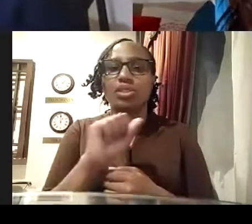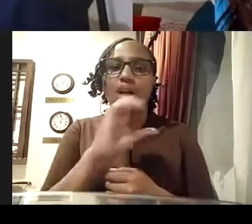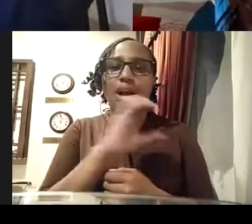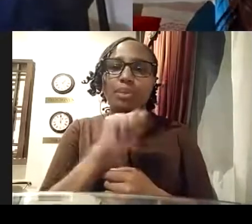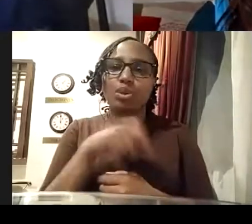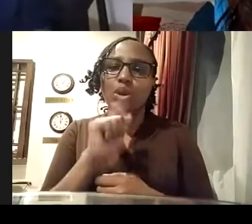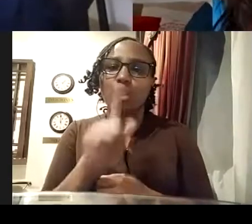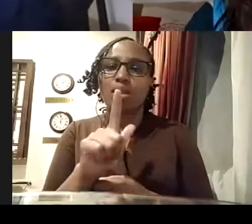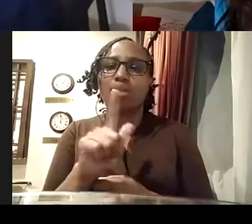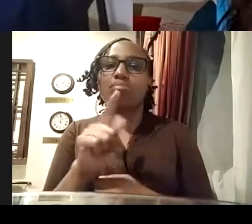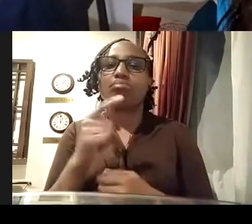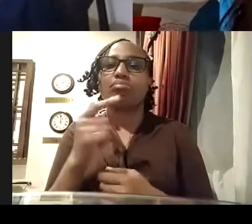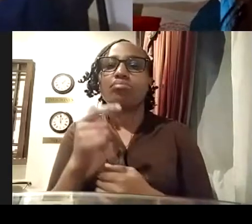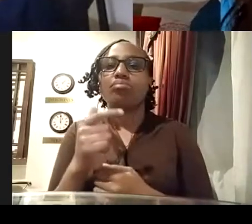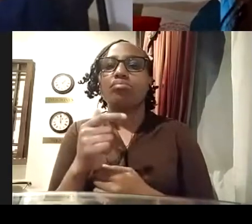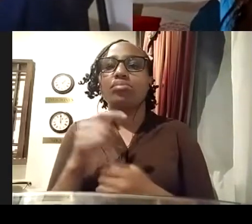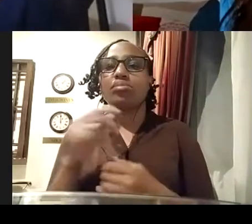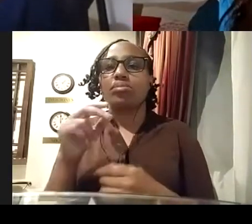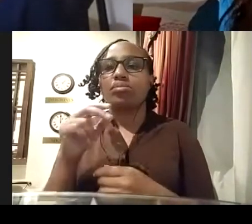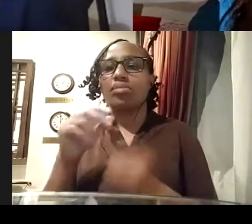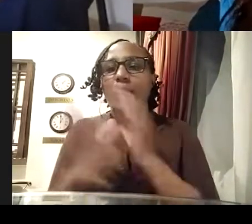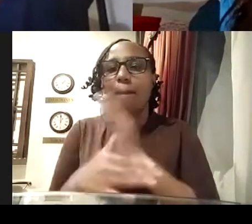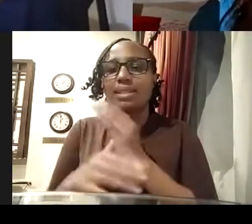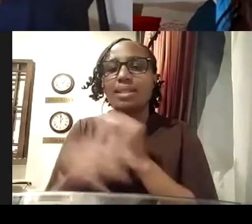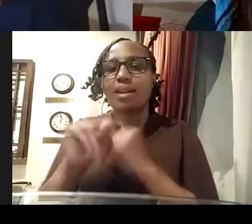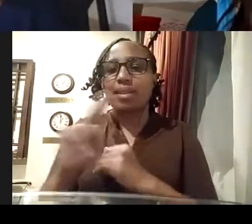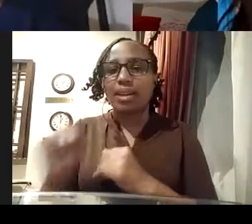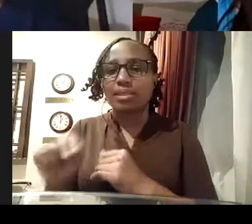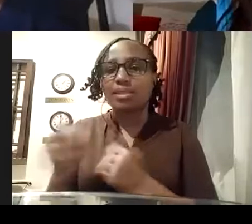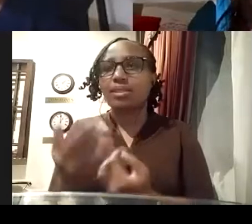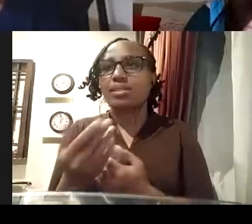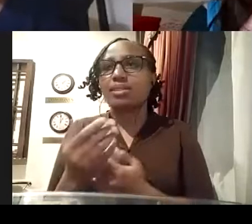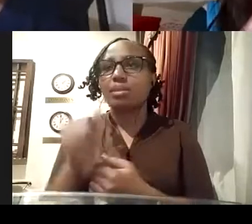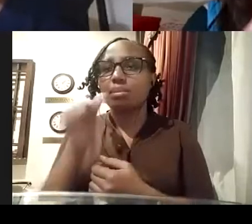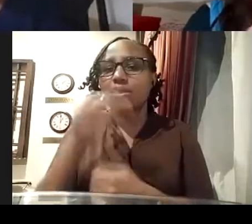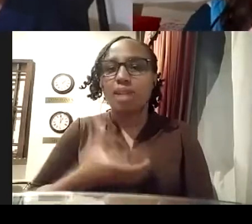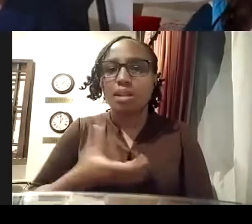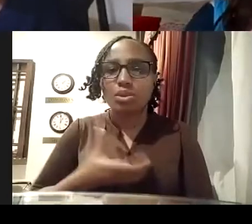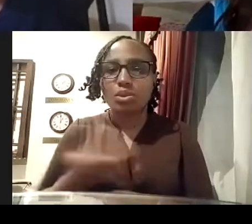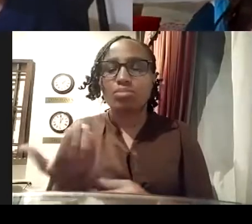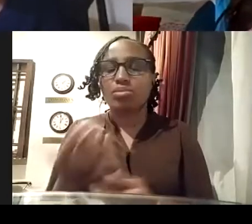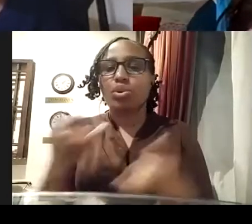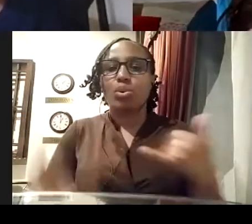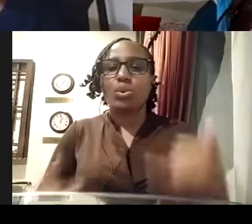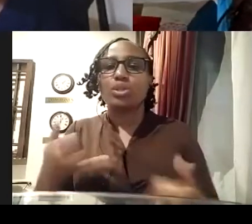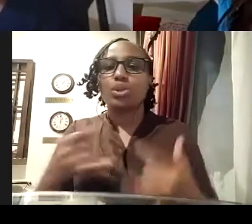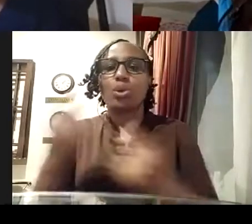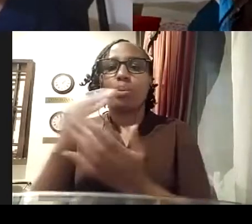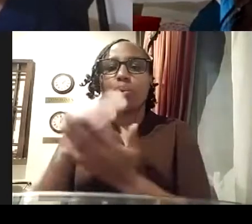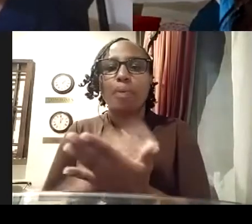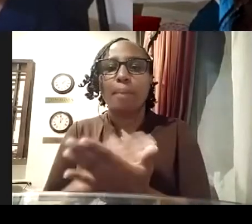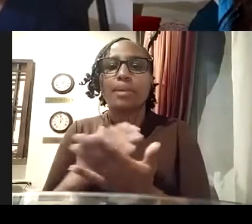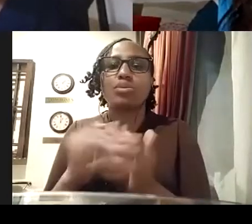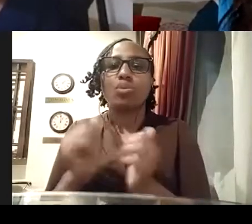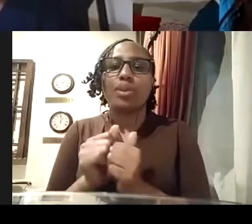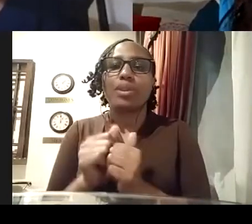Embassy of the Netherlands in Nairobi, and the British Council. And we've so enjoyed supporting programming with you. Thanks to